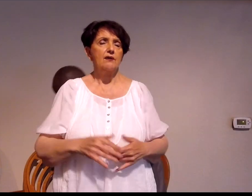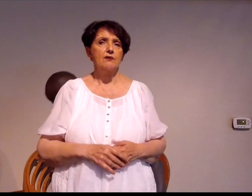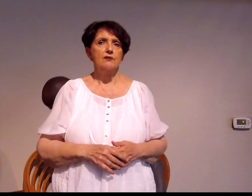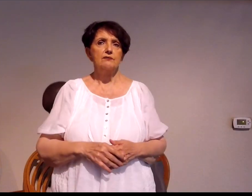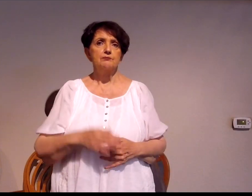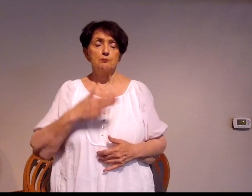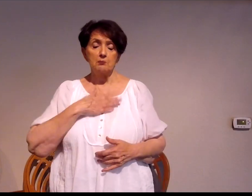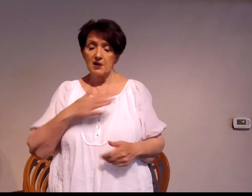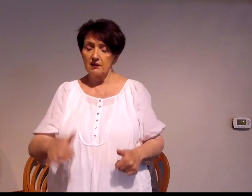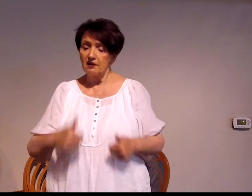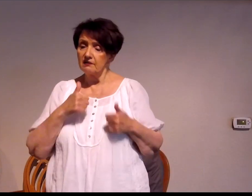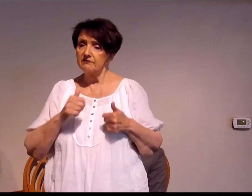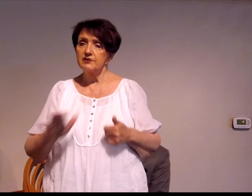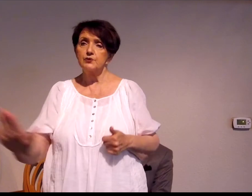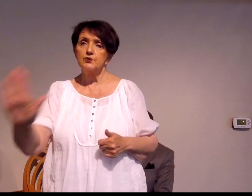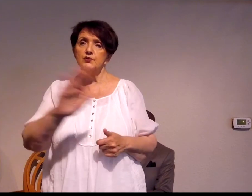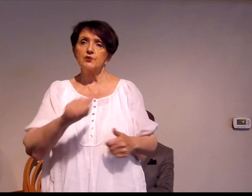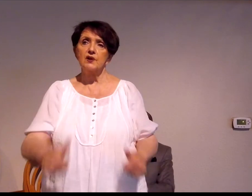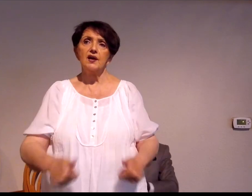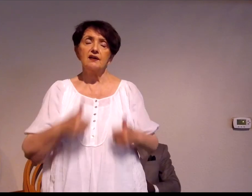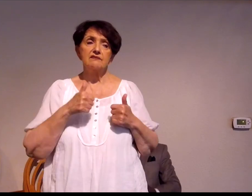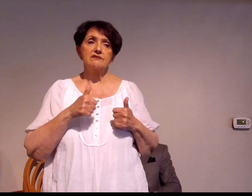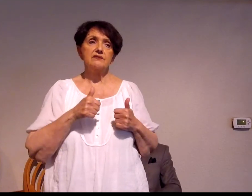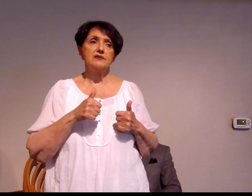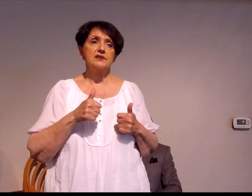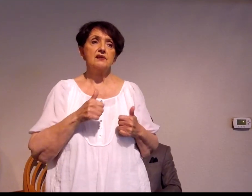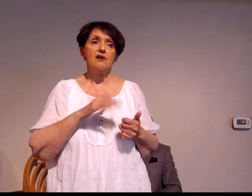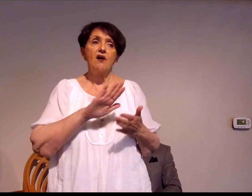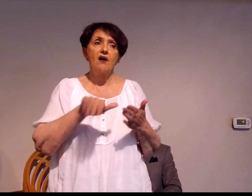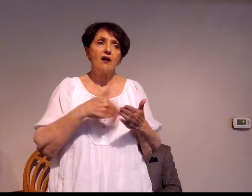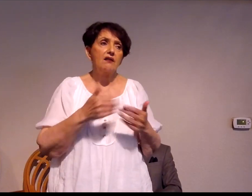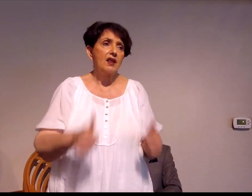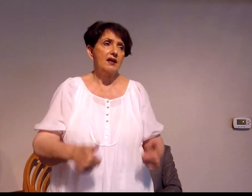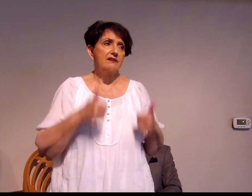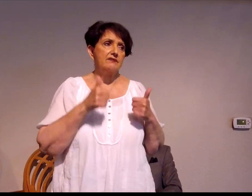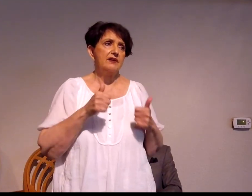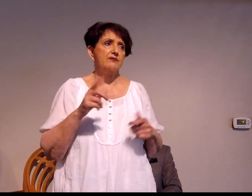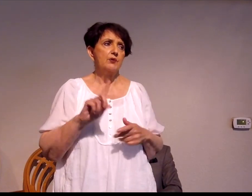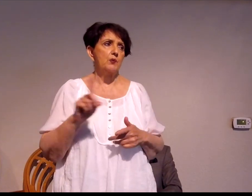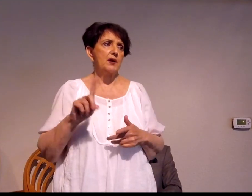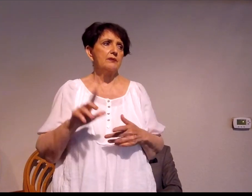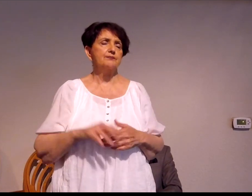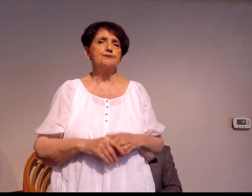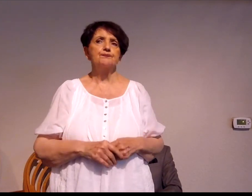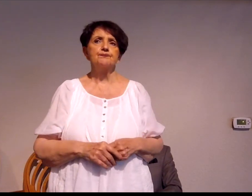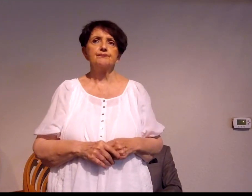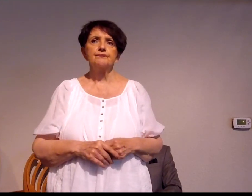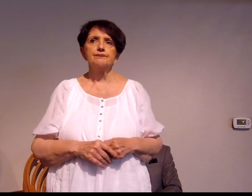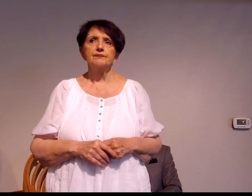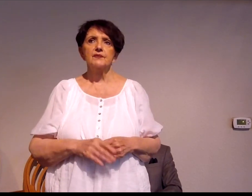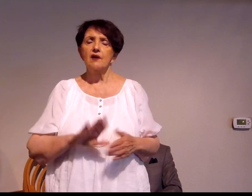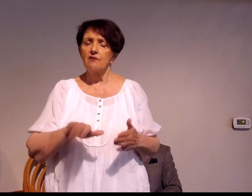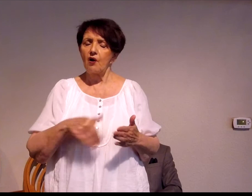life. The life of all beings everywhere. The life of all